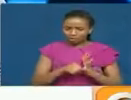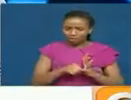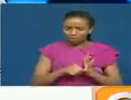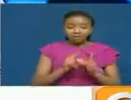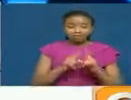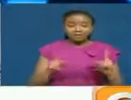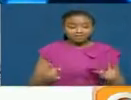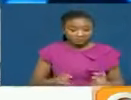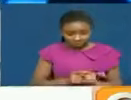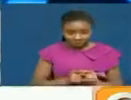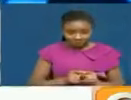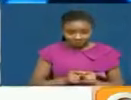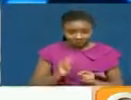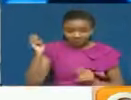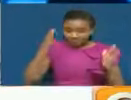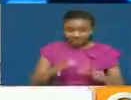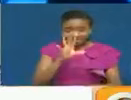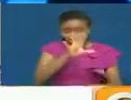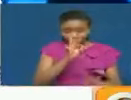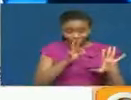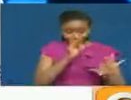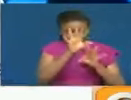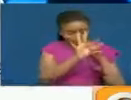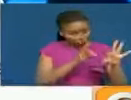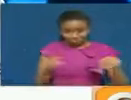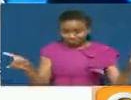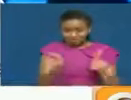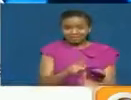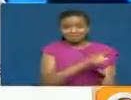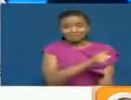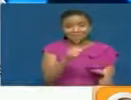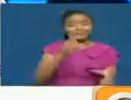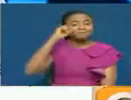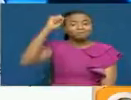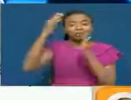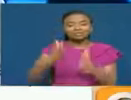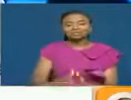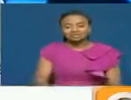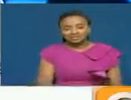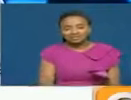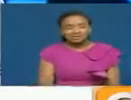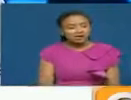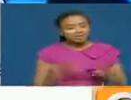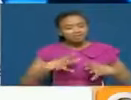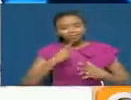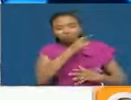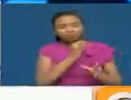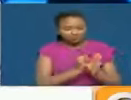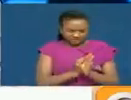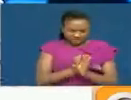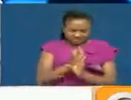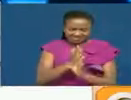and behold, Kenyans went ahead to elect a good number of them in that election, people who had